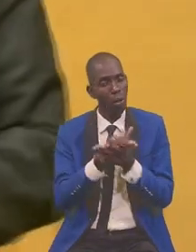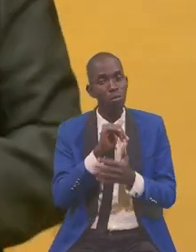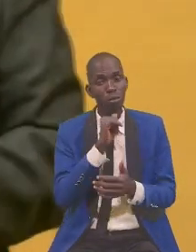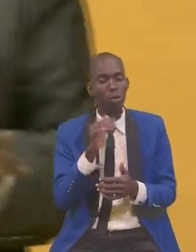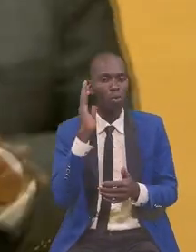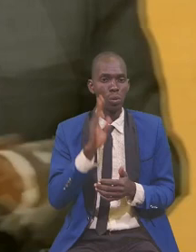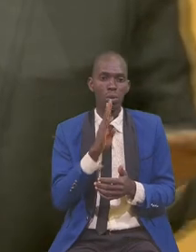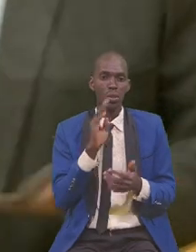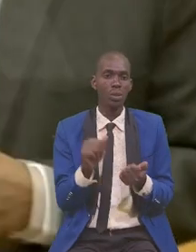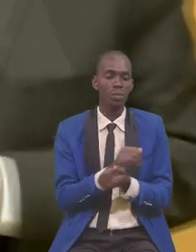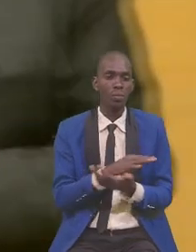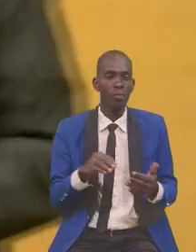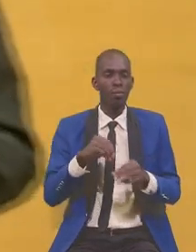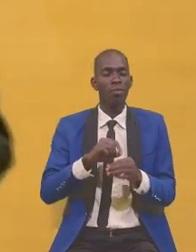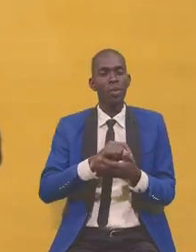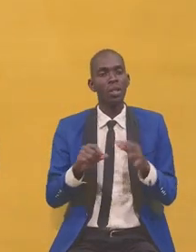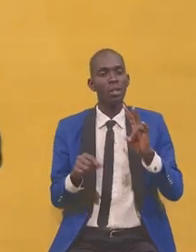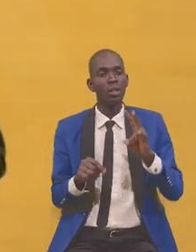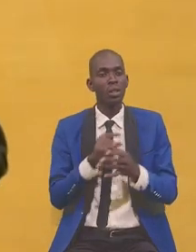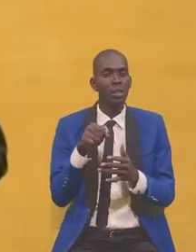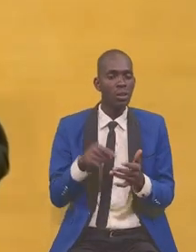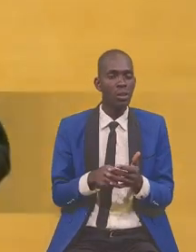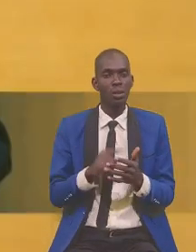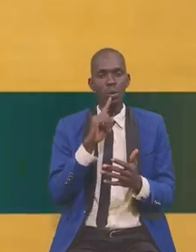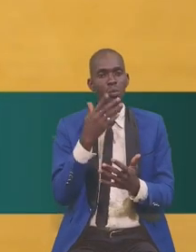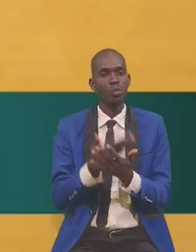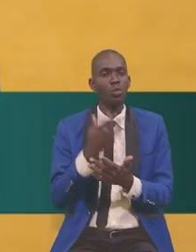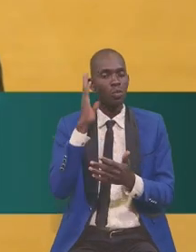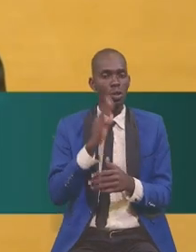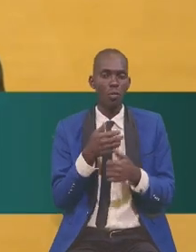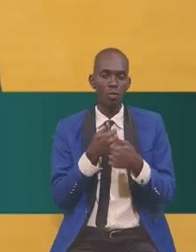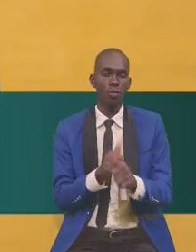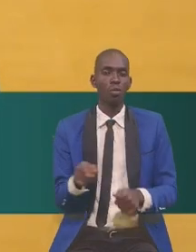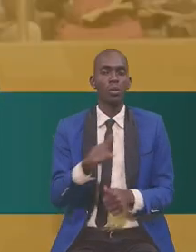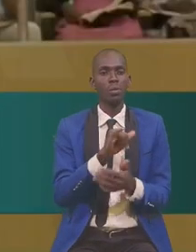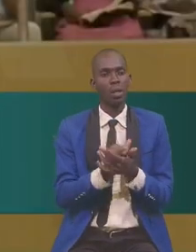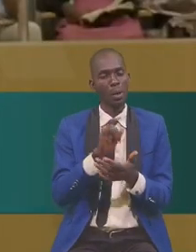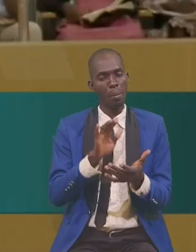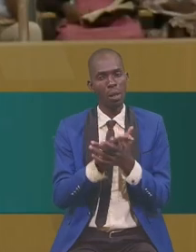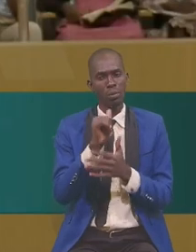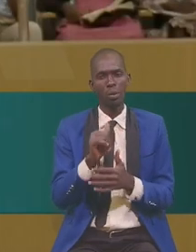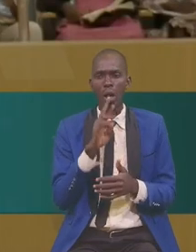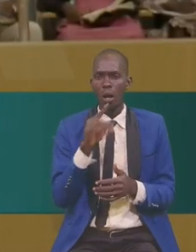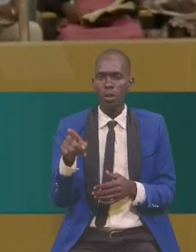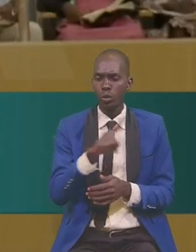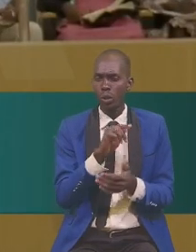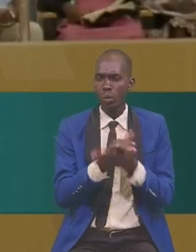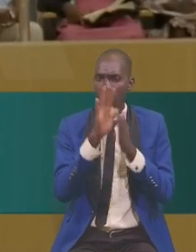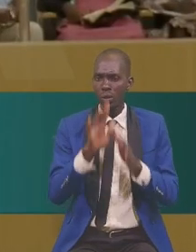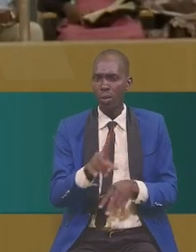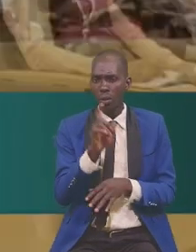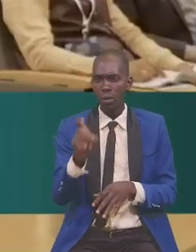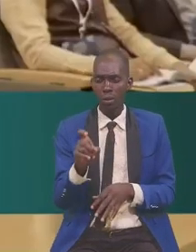verse 17, and these signs shall follow them that believe. Are you a believer? Any believer in